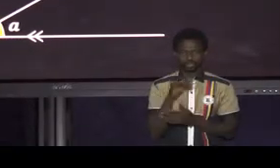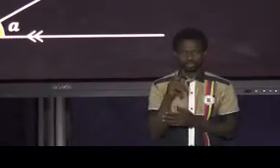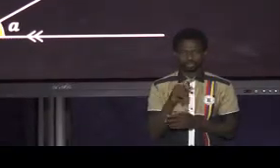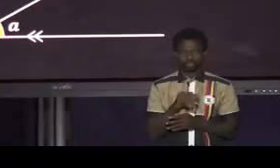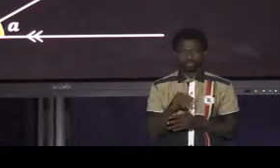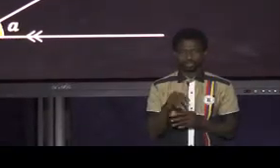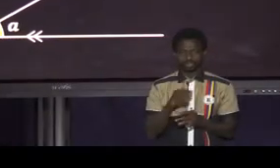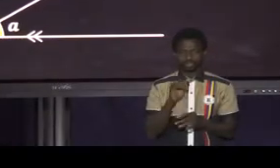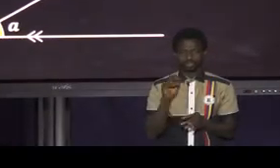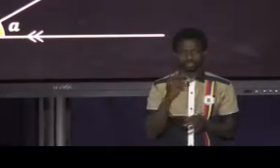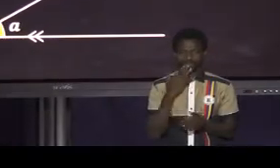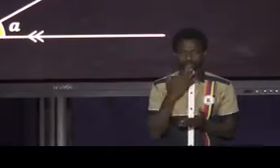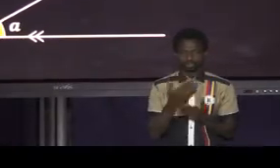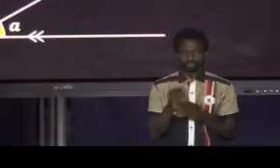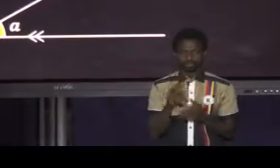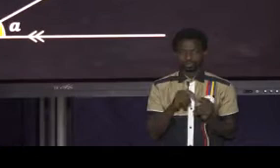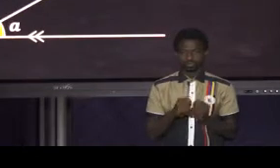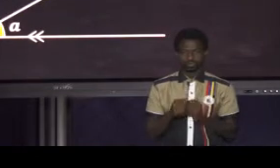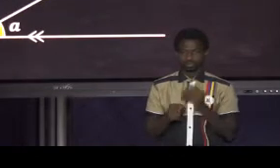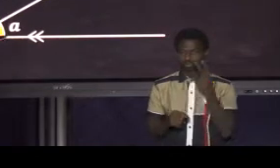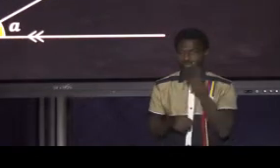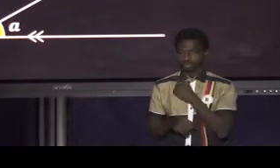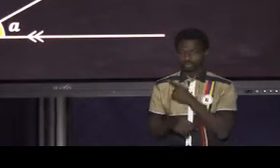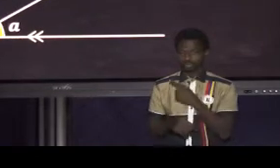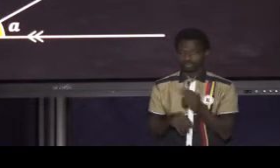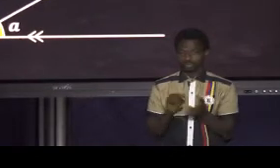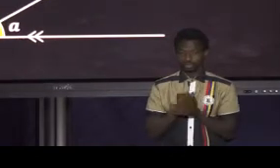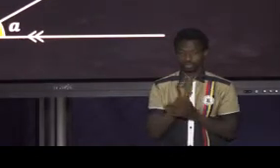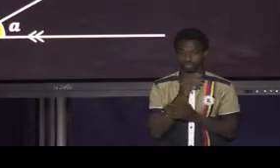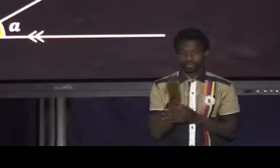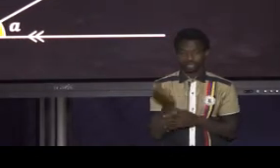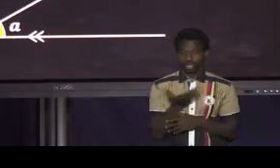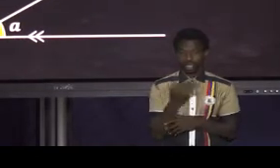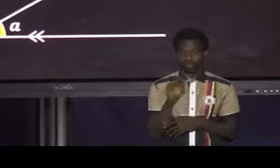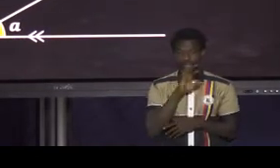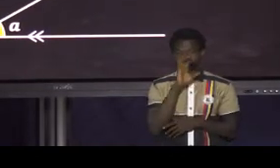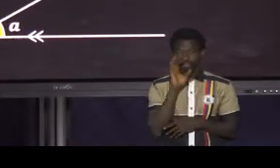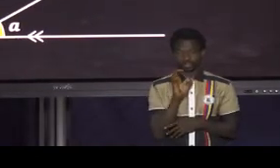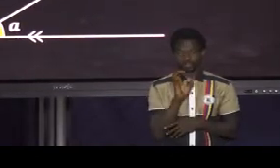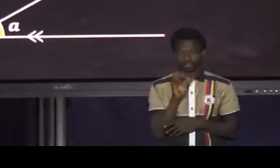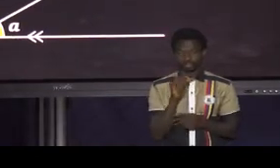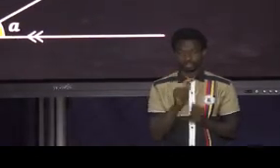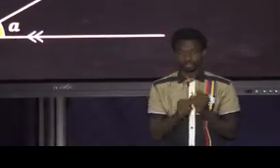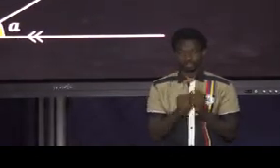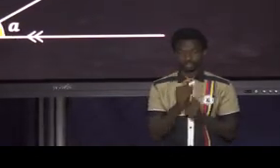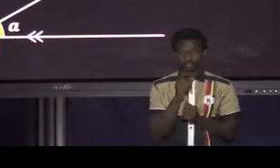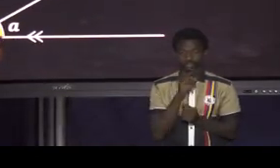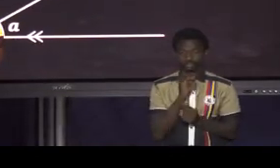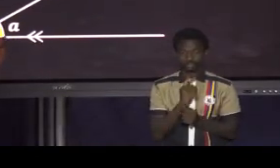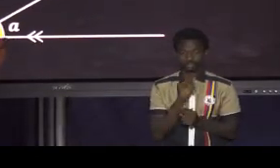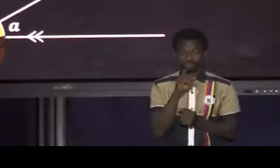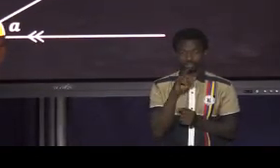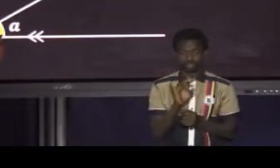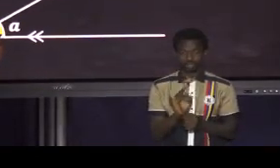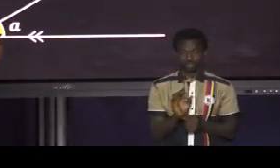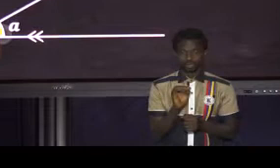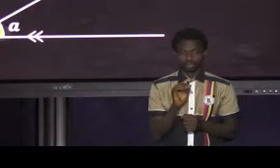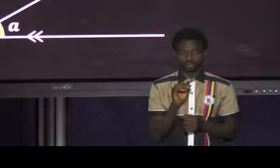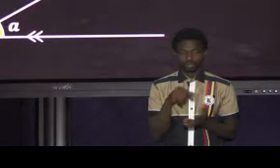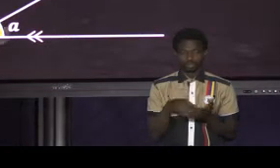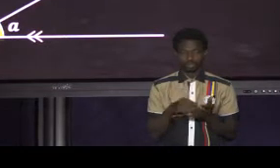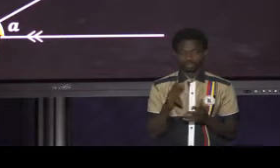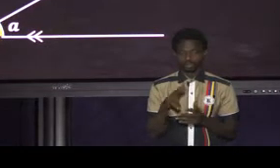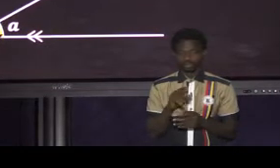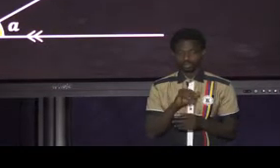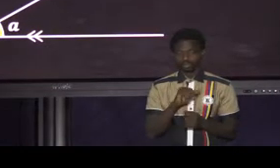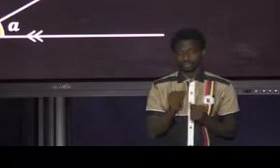together and form a semicircle. So that is half of a circle, which is 360 degrees. Half of that is 180. So these three